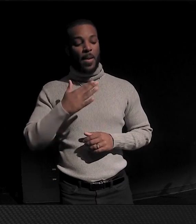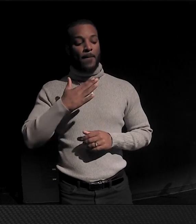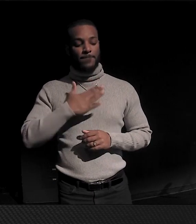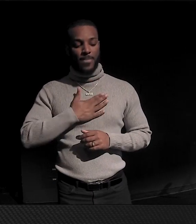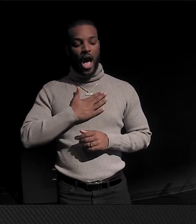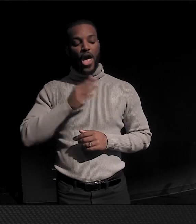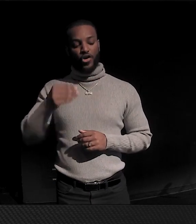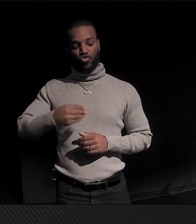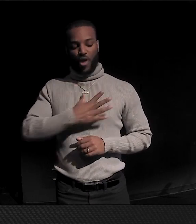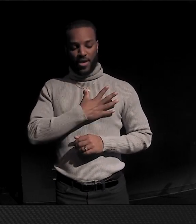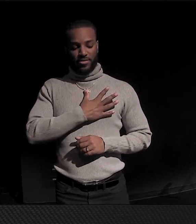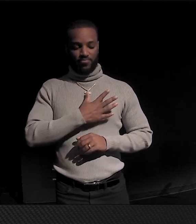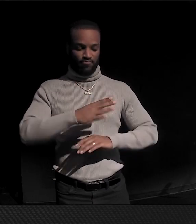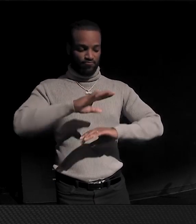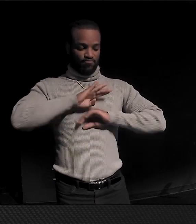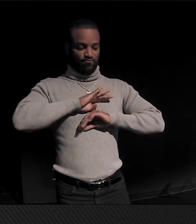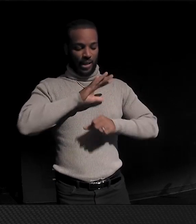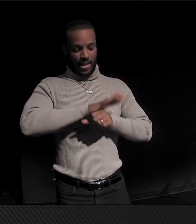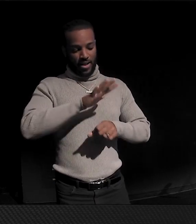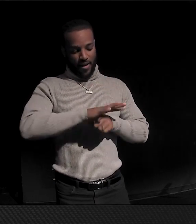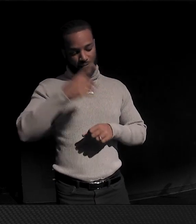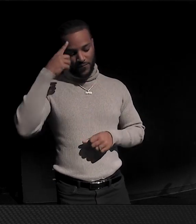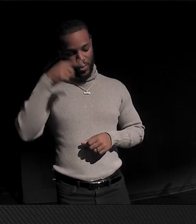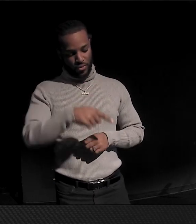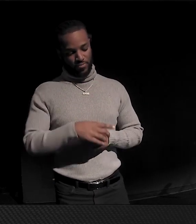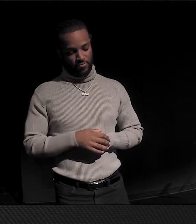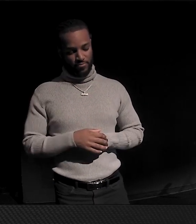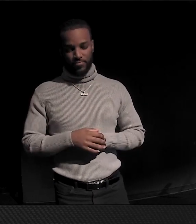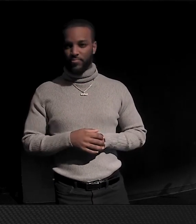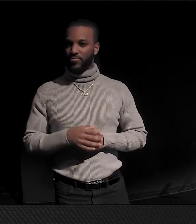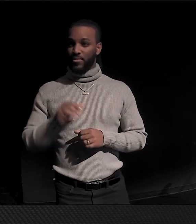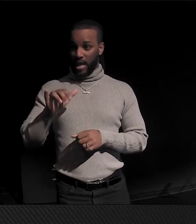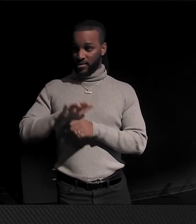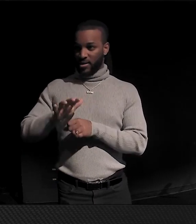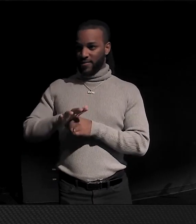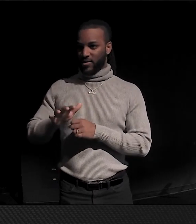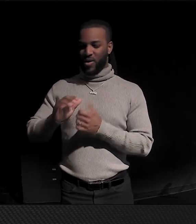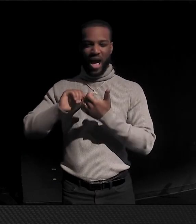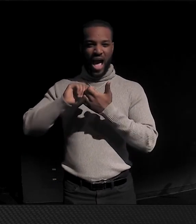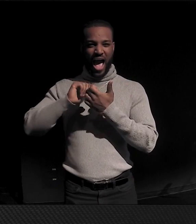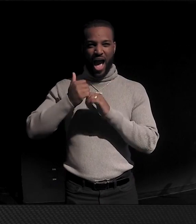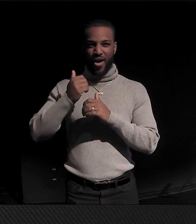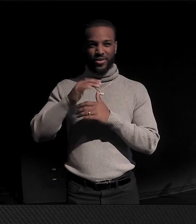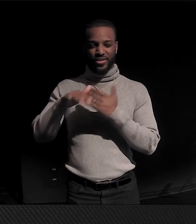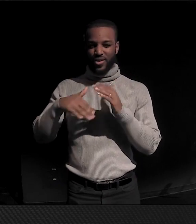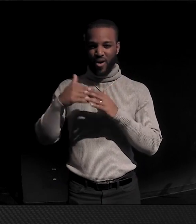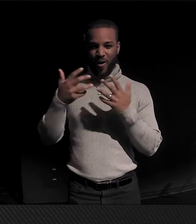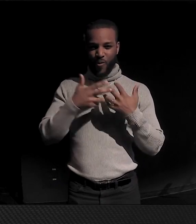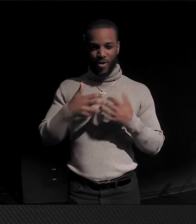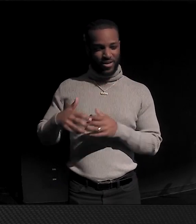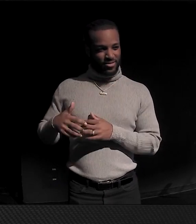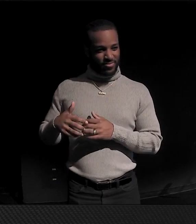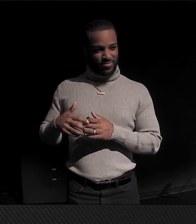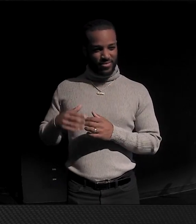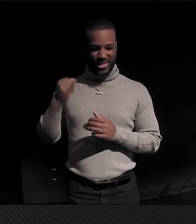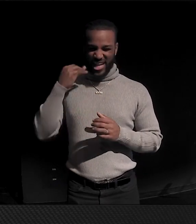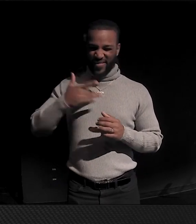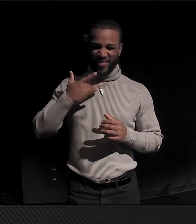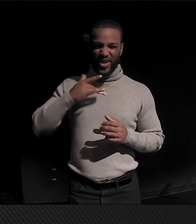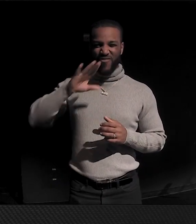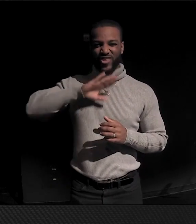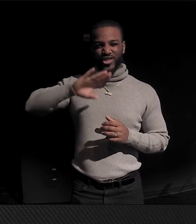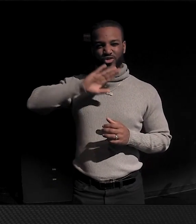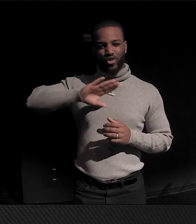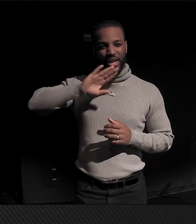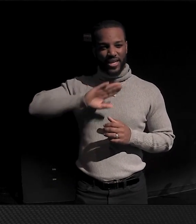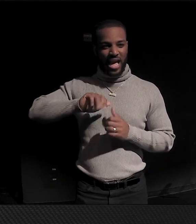sufficient for you. That's enough. How does this all work? It can feel frustrating. What's the way